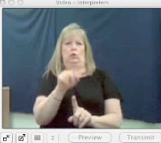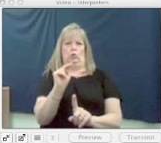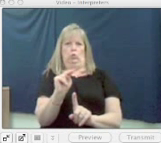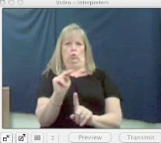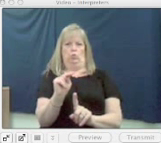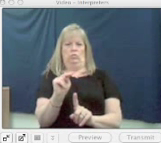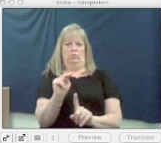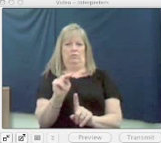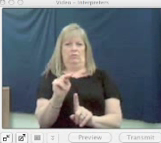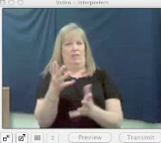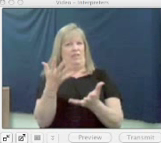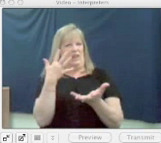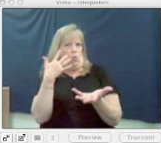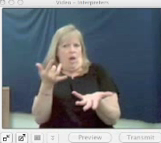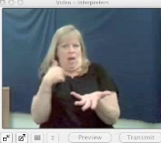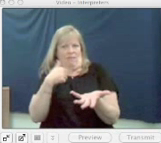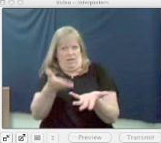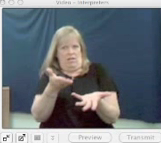exist?